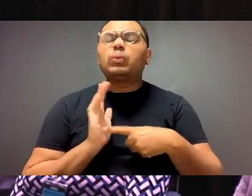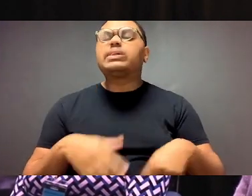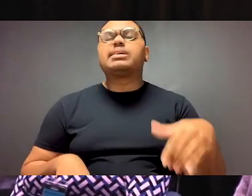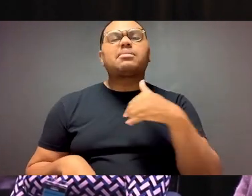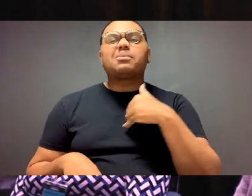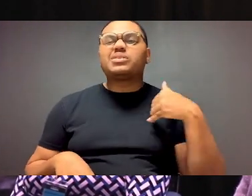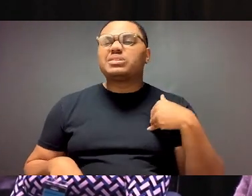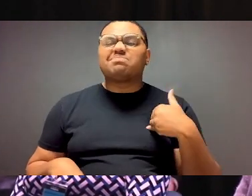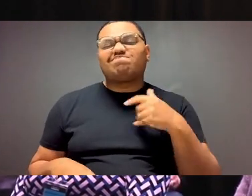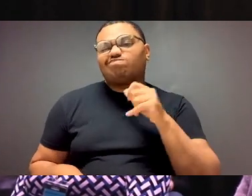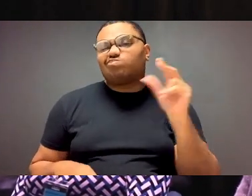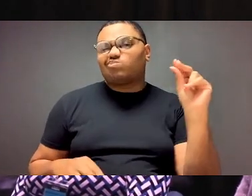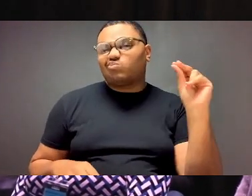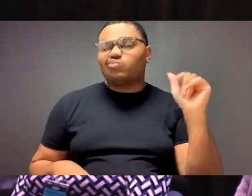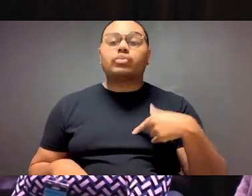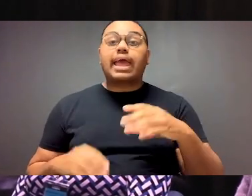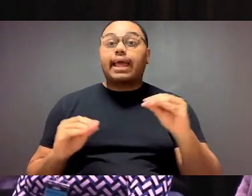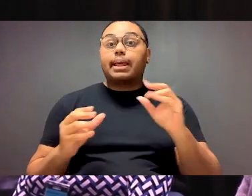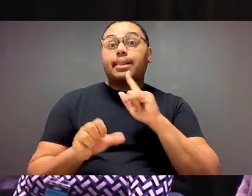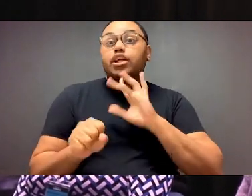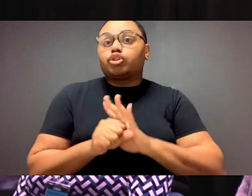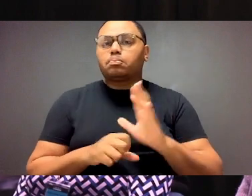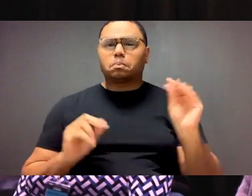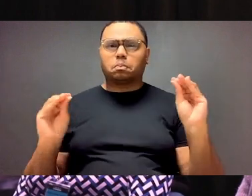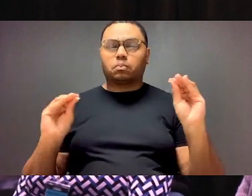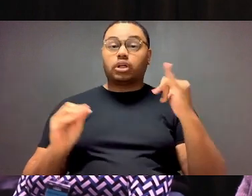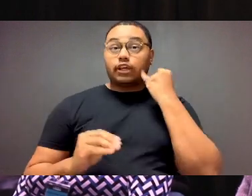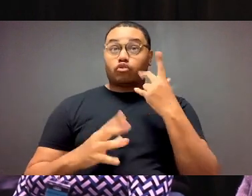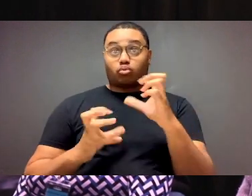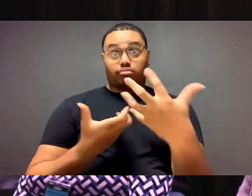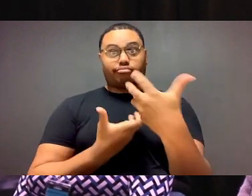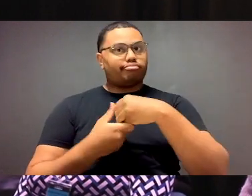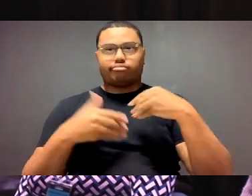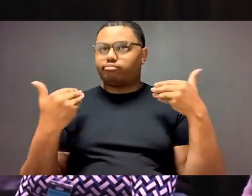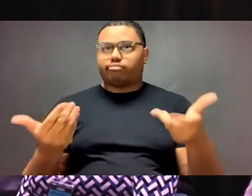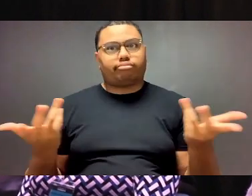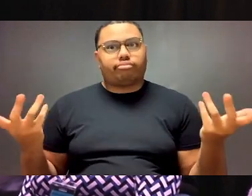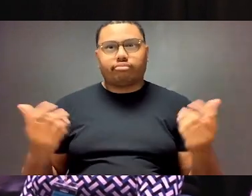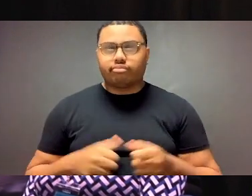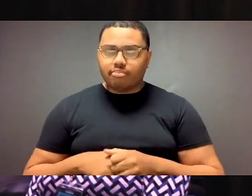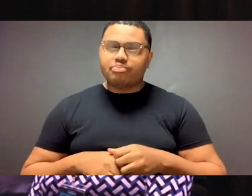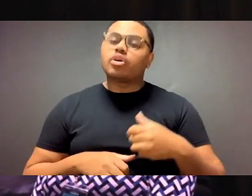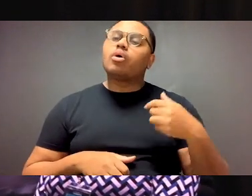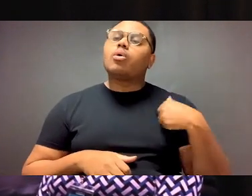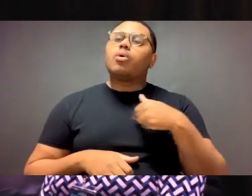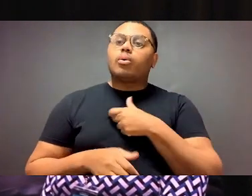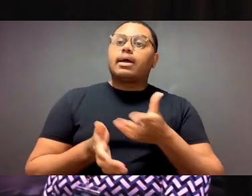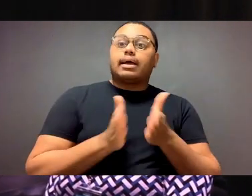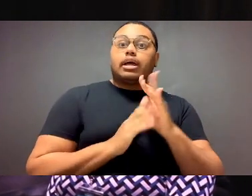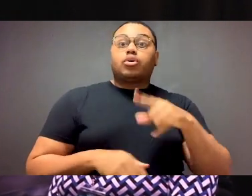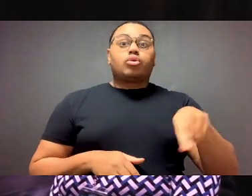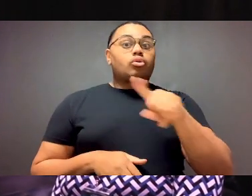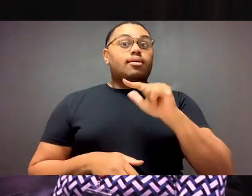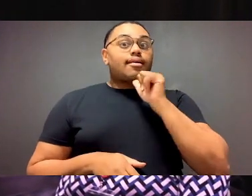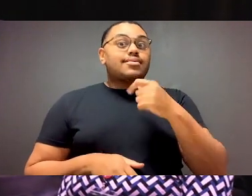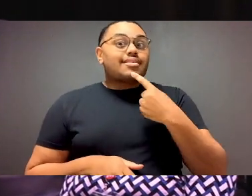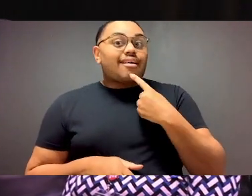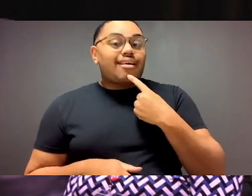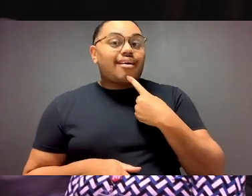pledges. If you want to be in the commons, you're in. And so we asked people, instead of saying, look at what they're